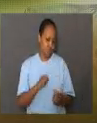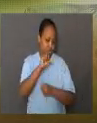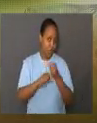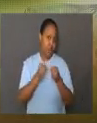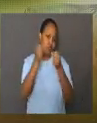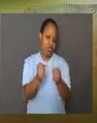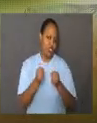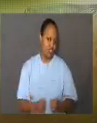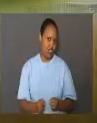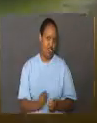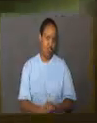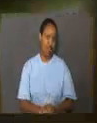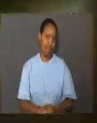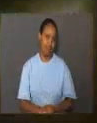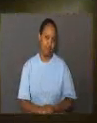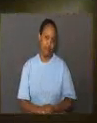to others.